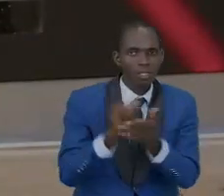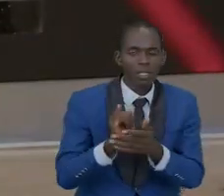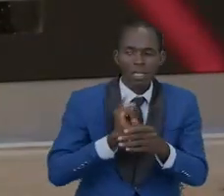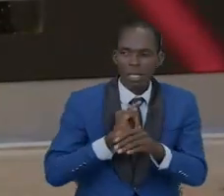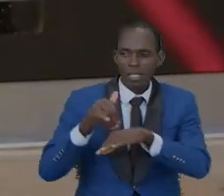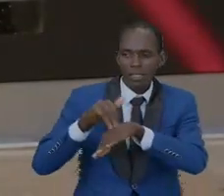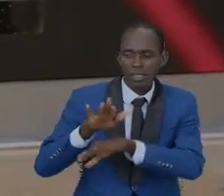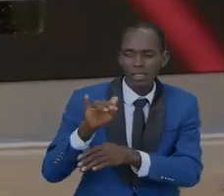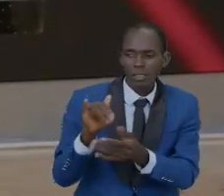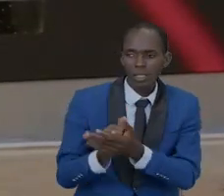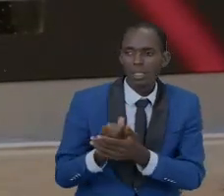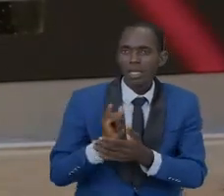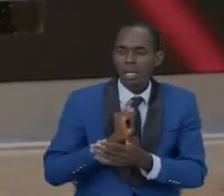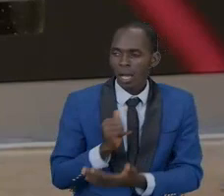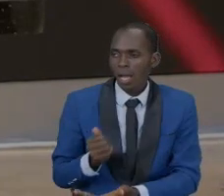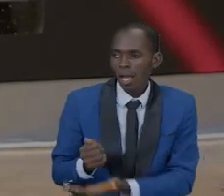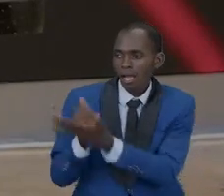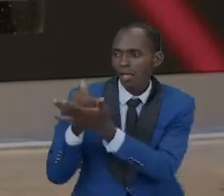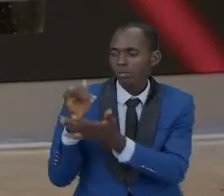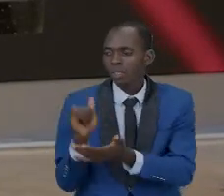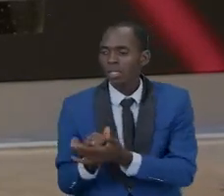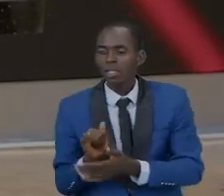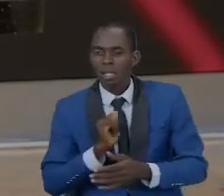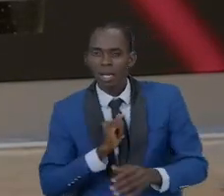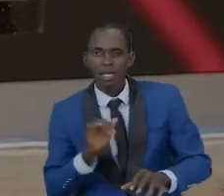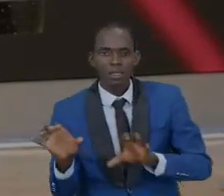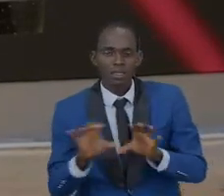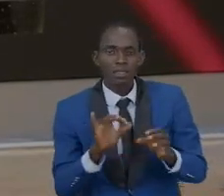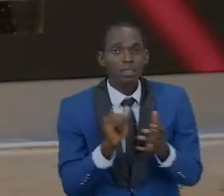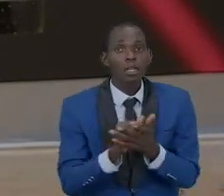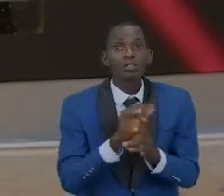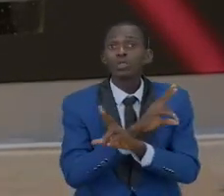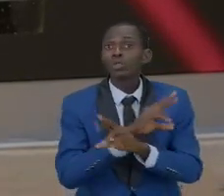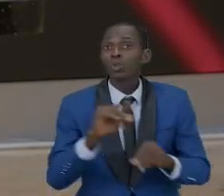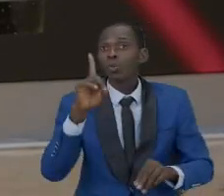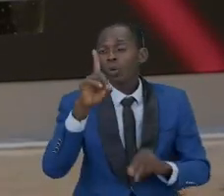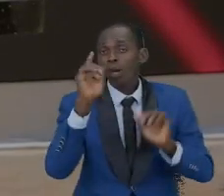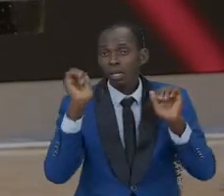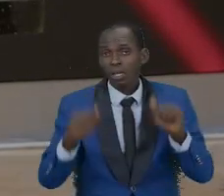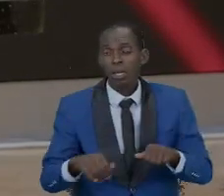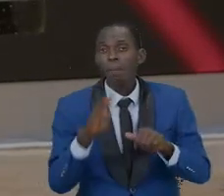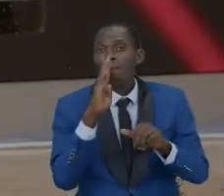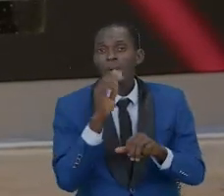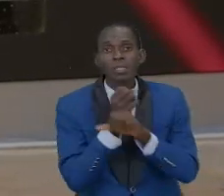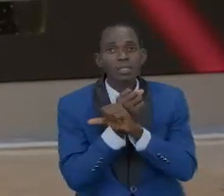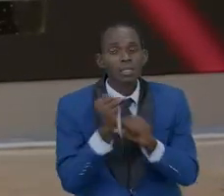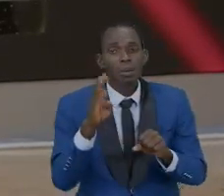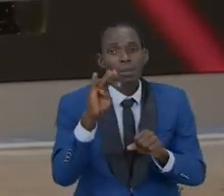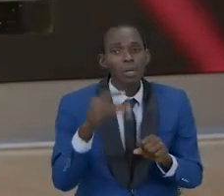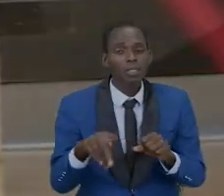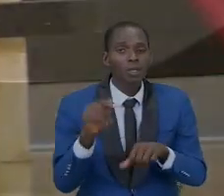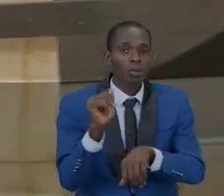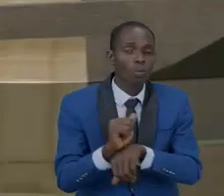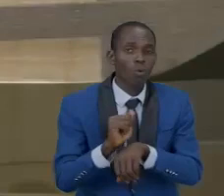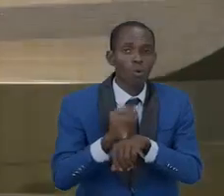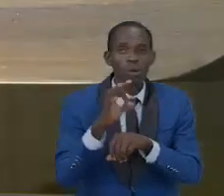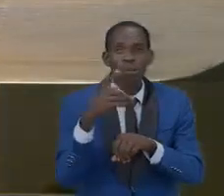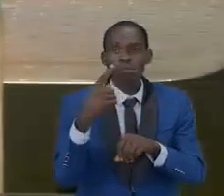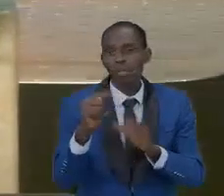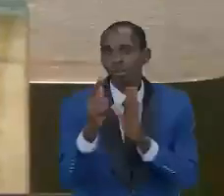said that I am able to do that no man can be justified by The Works of the Lord